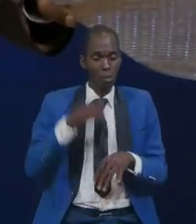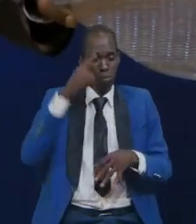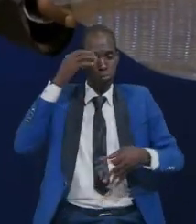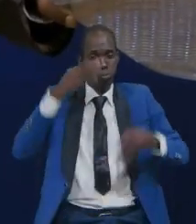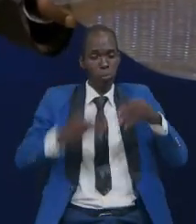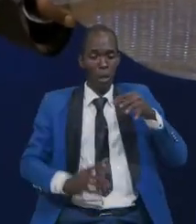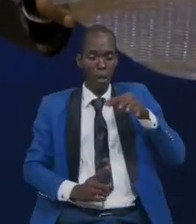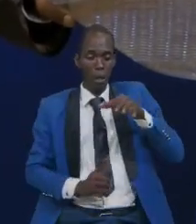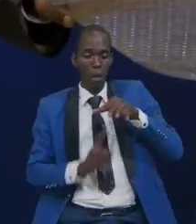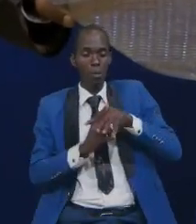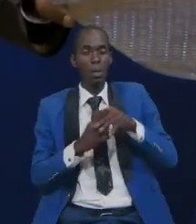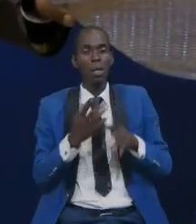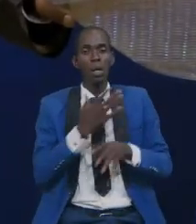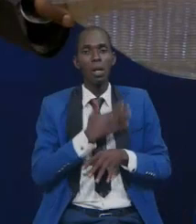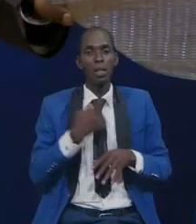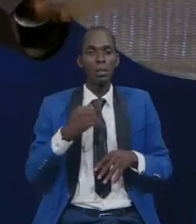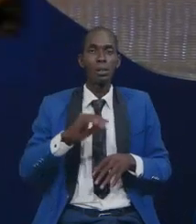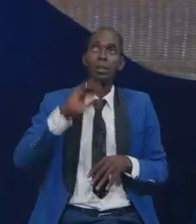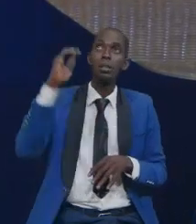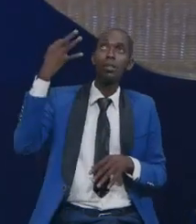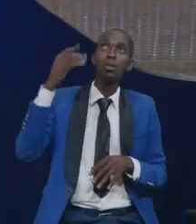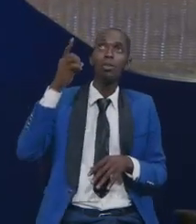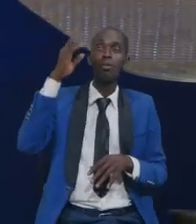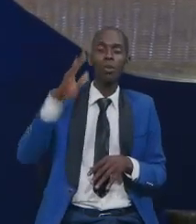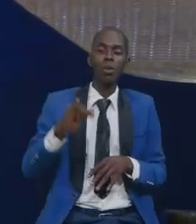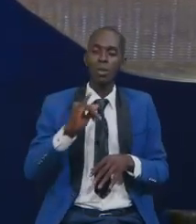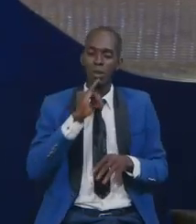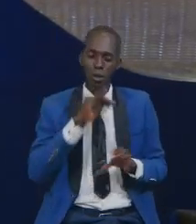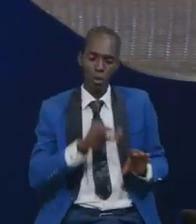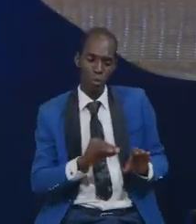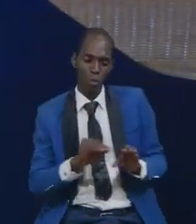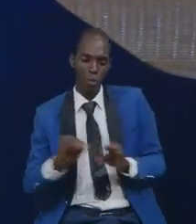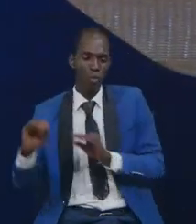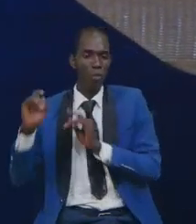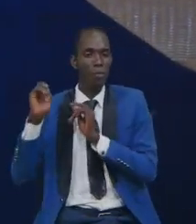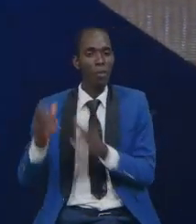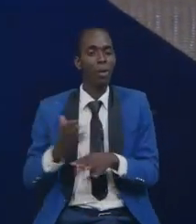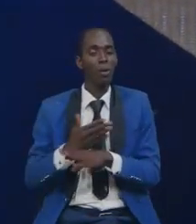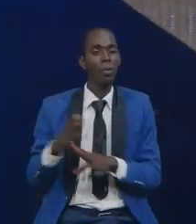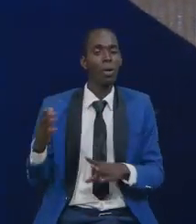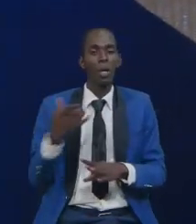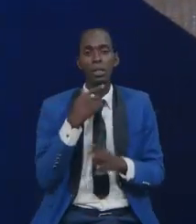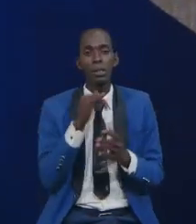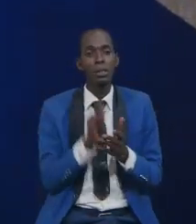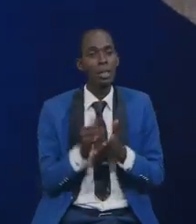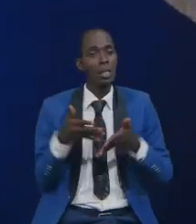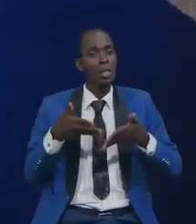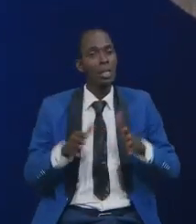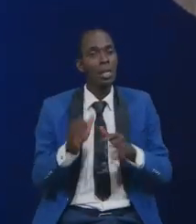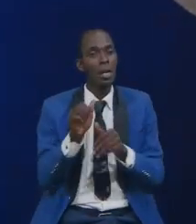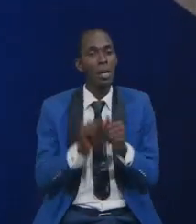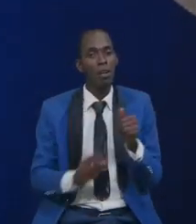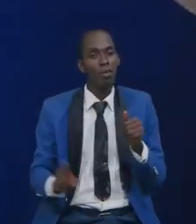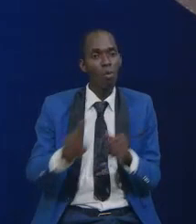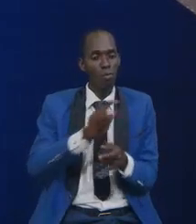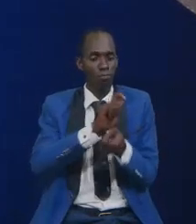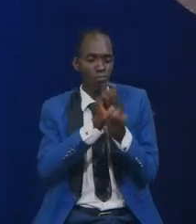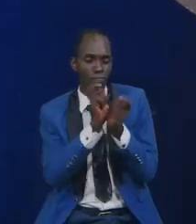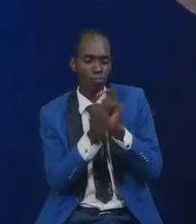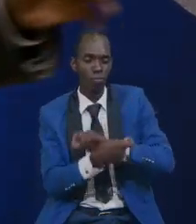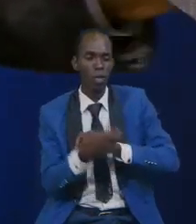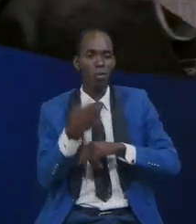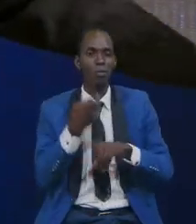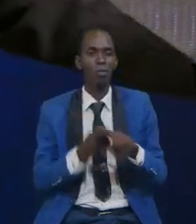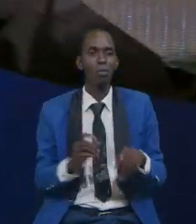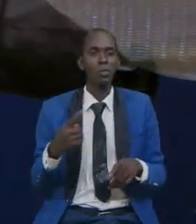the day of grace is passing. Because of that, he says, let everyone turn from the evil